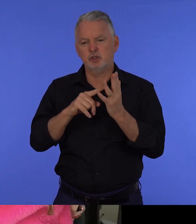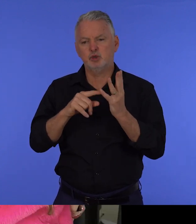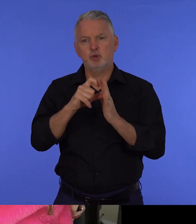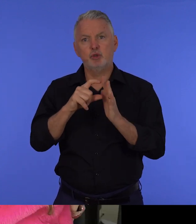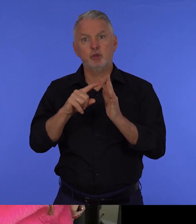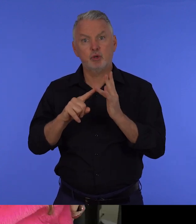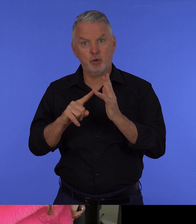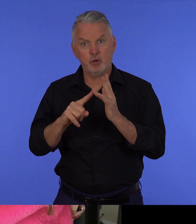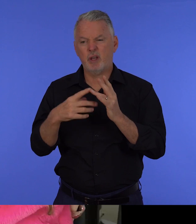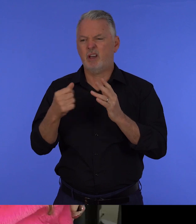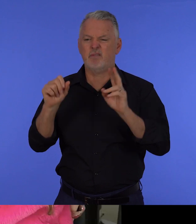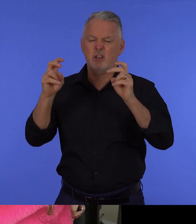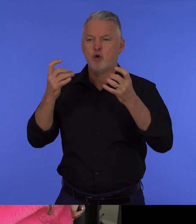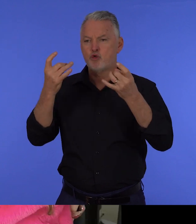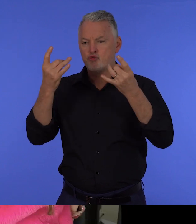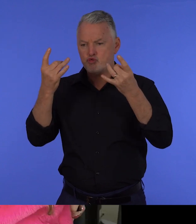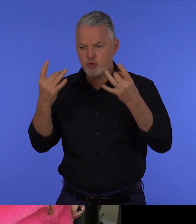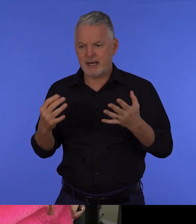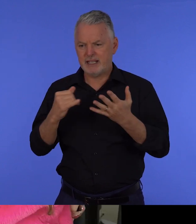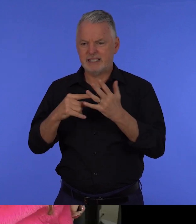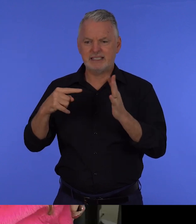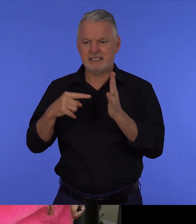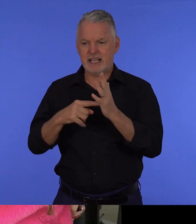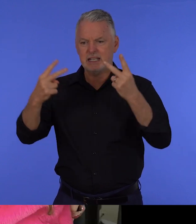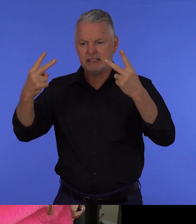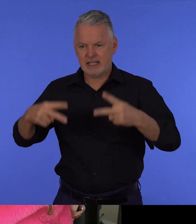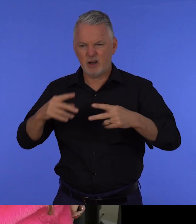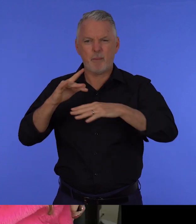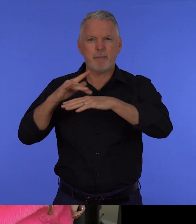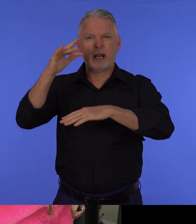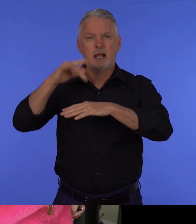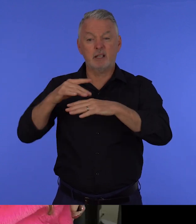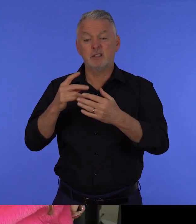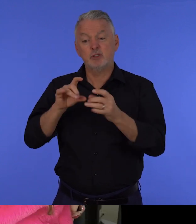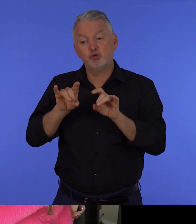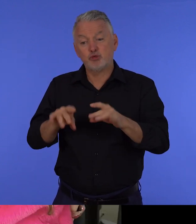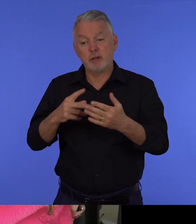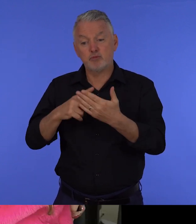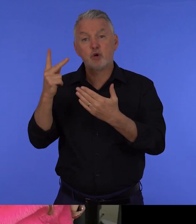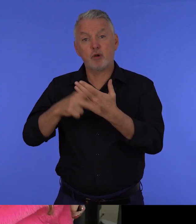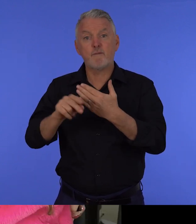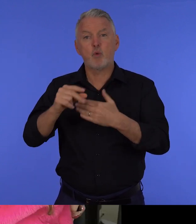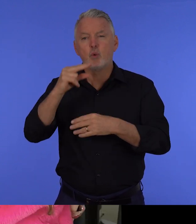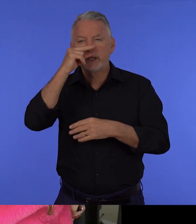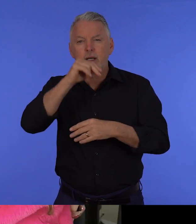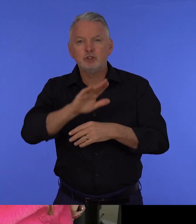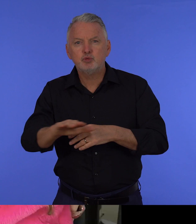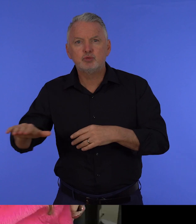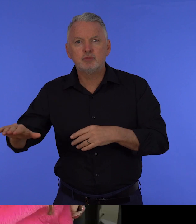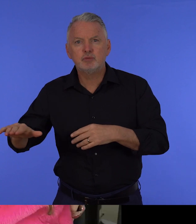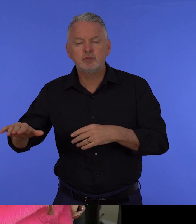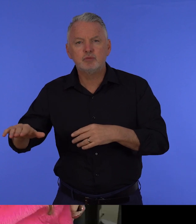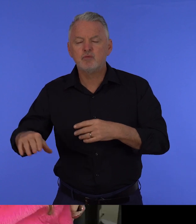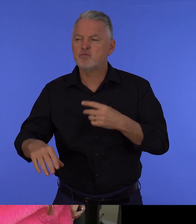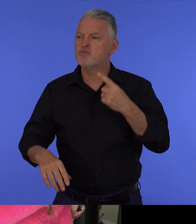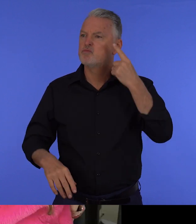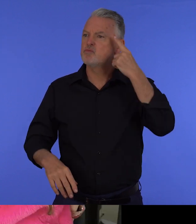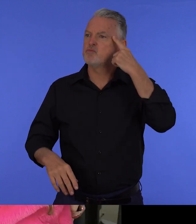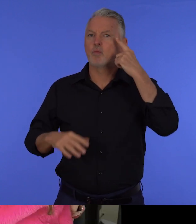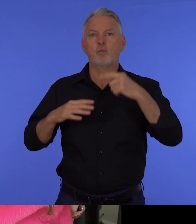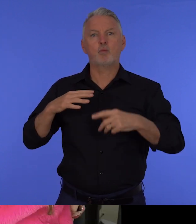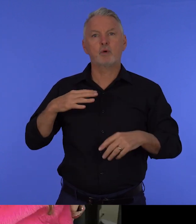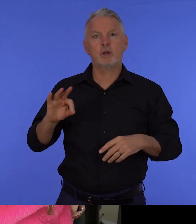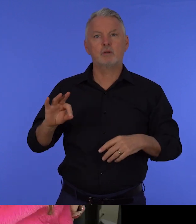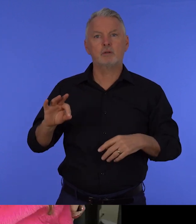a local dance studio who ran programs called Ready, Set, Dance and Ready, Set, Ballet, which is an Australian program designed